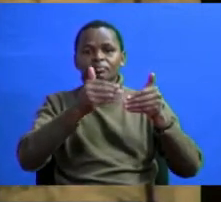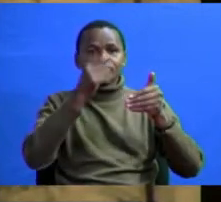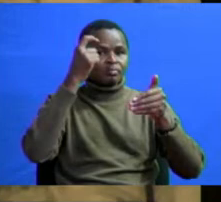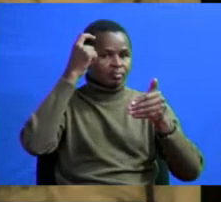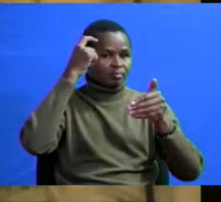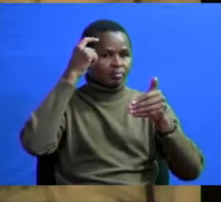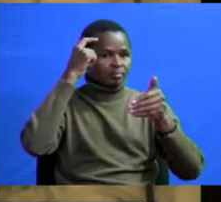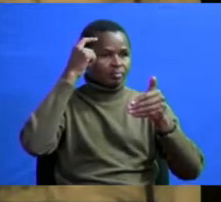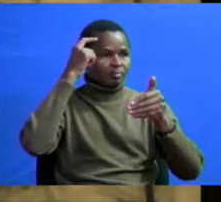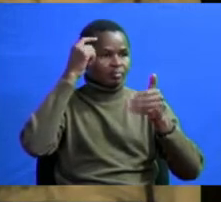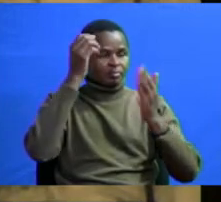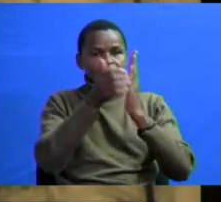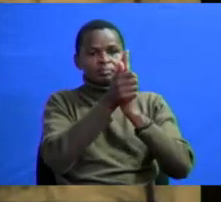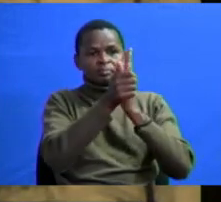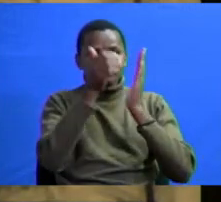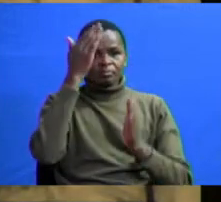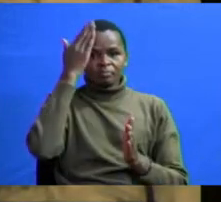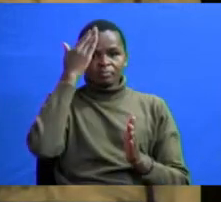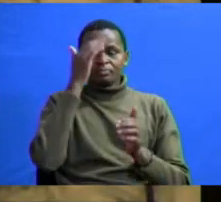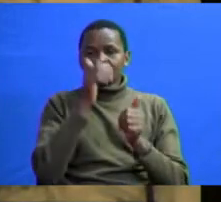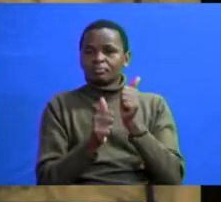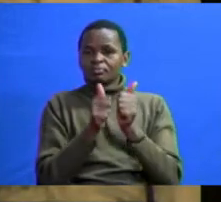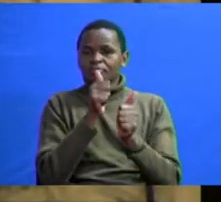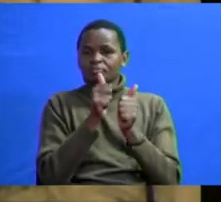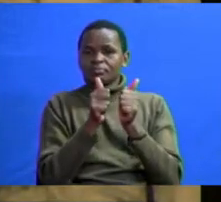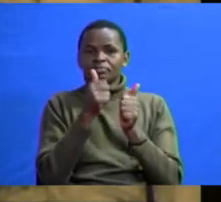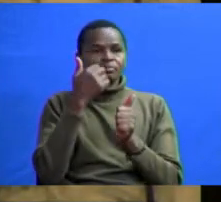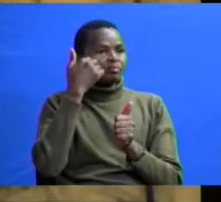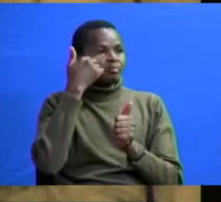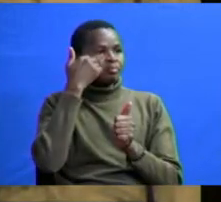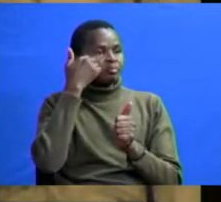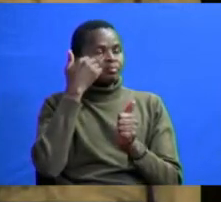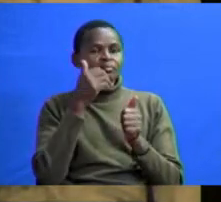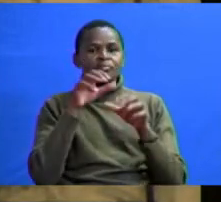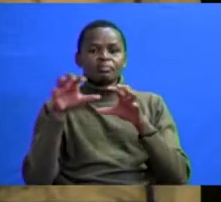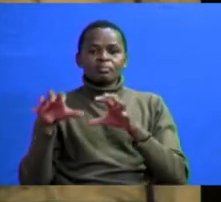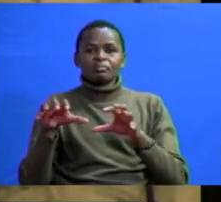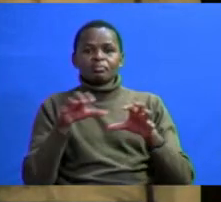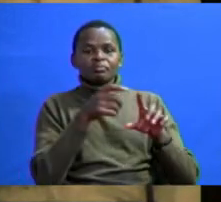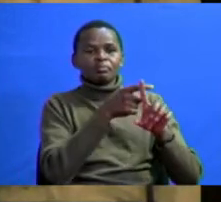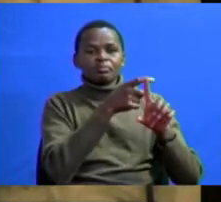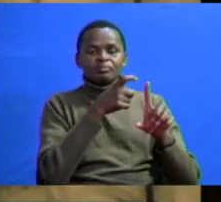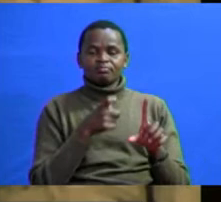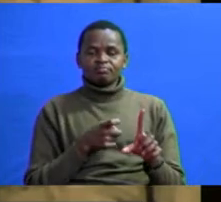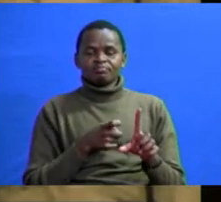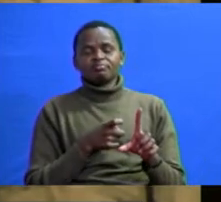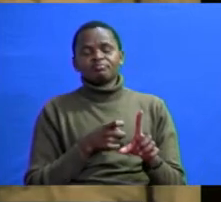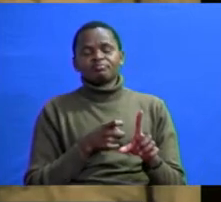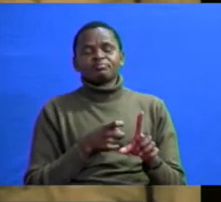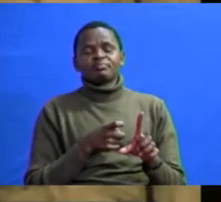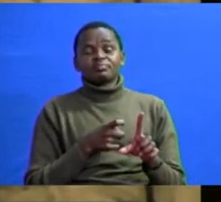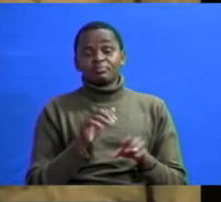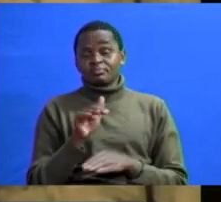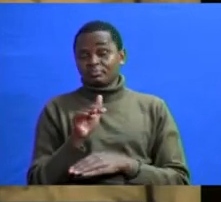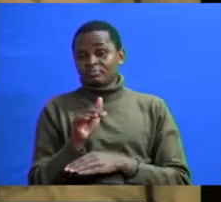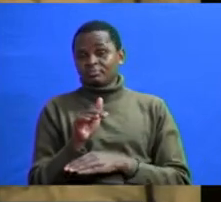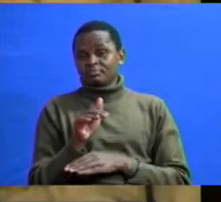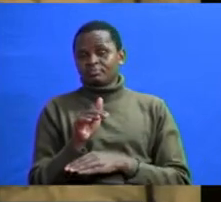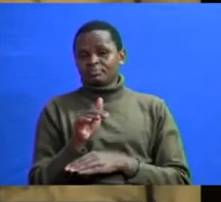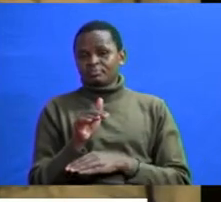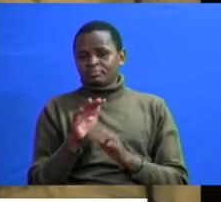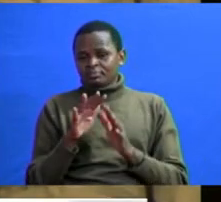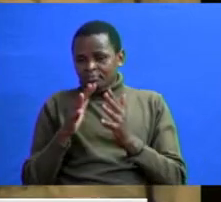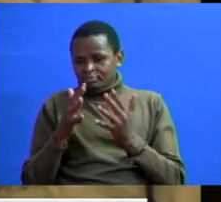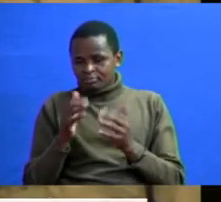that you're actually able to know which illness you're suffering from. And you'd asked, how